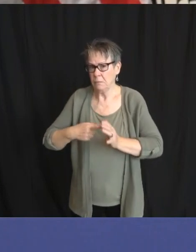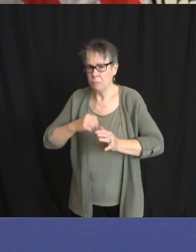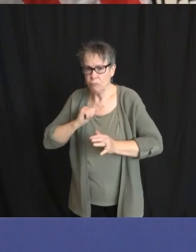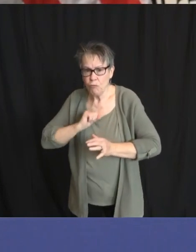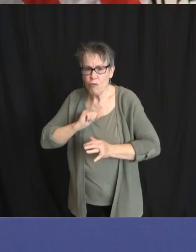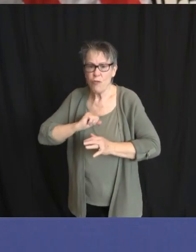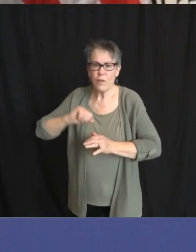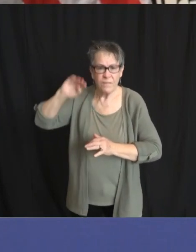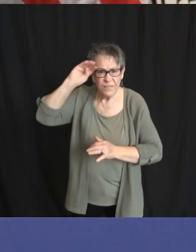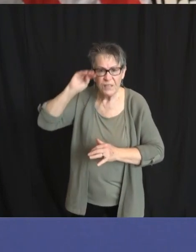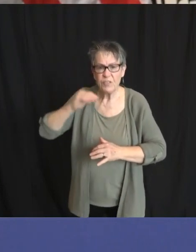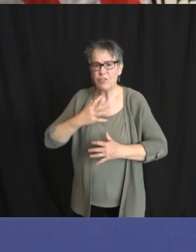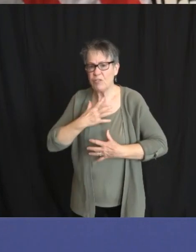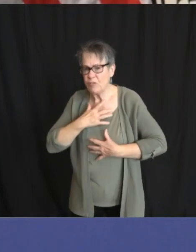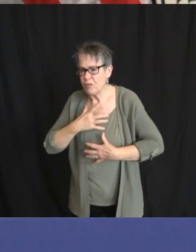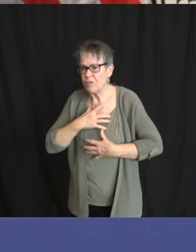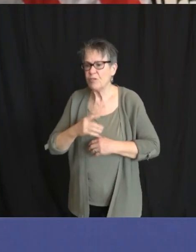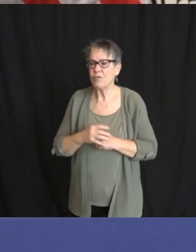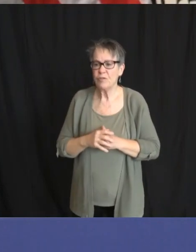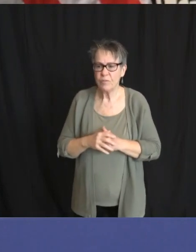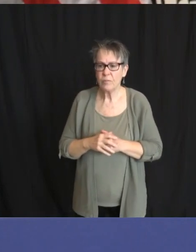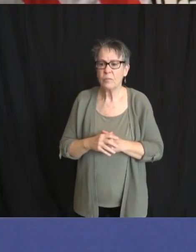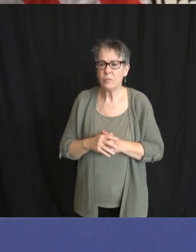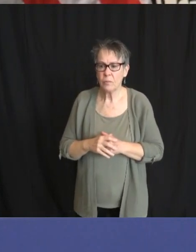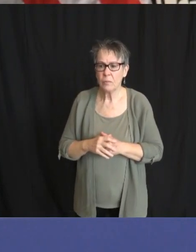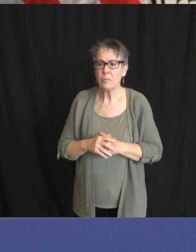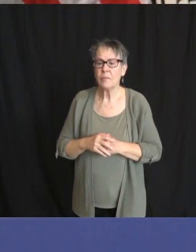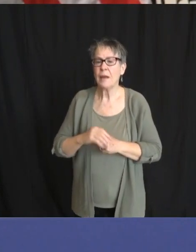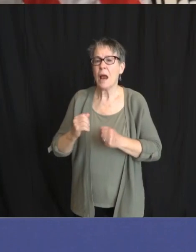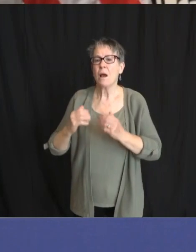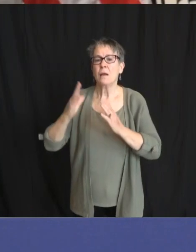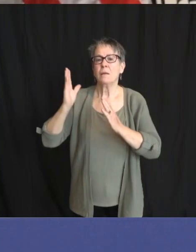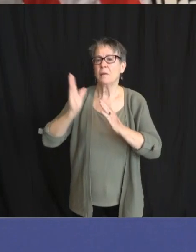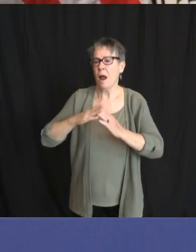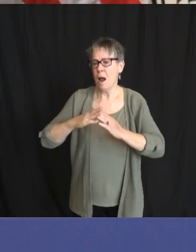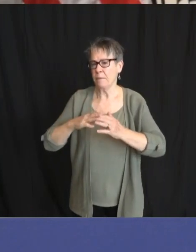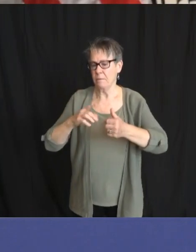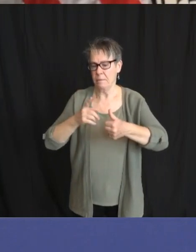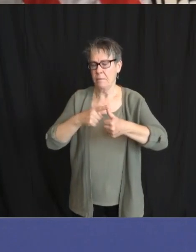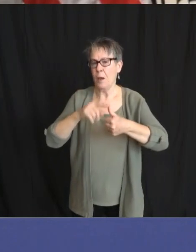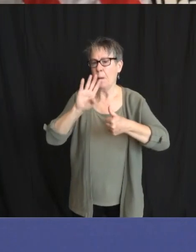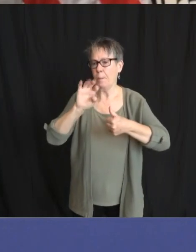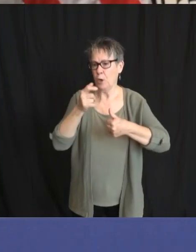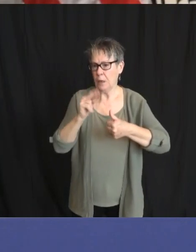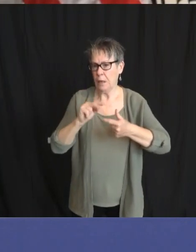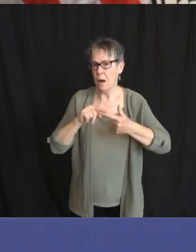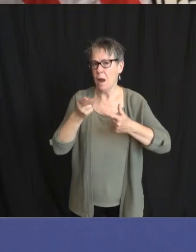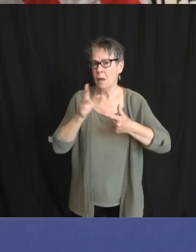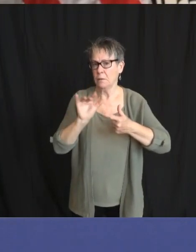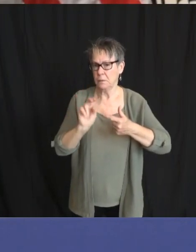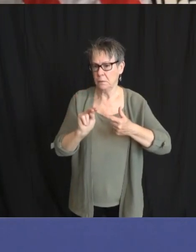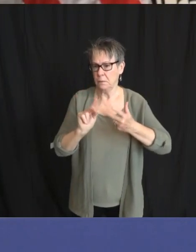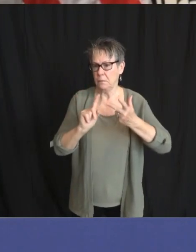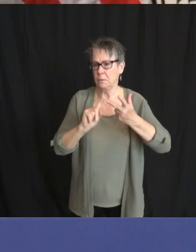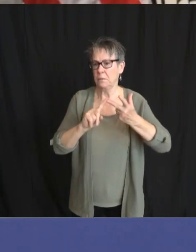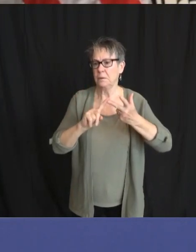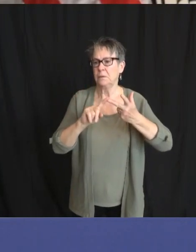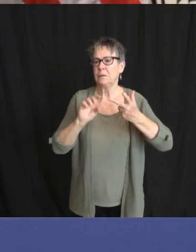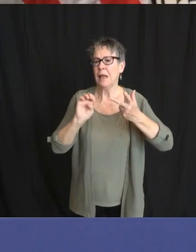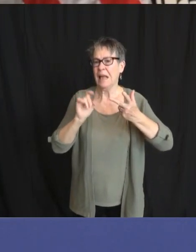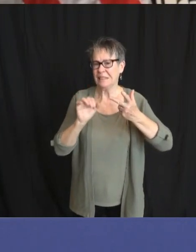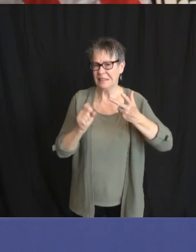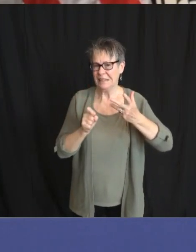Hudson, Essex, Union, Passaic, and Middlesex. But if you look at the cases that we announced today, the top 3 counties in order